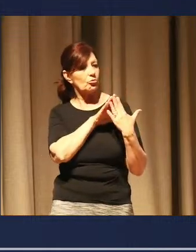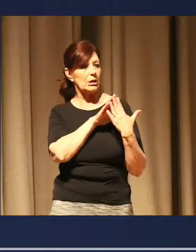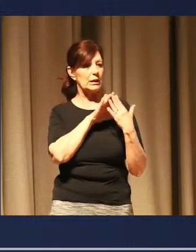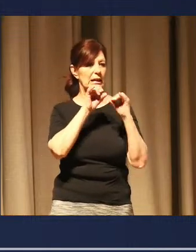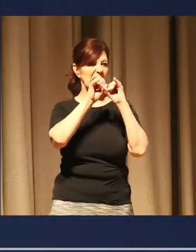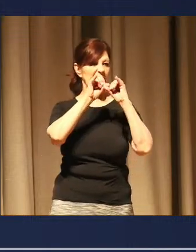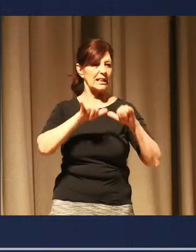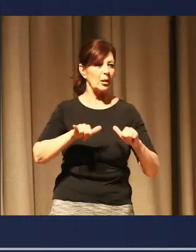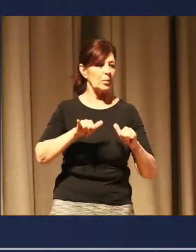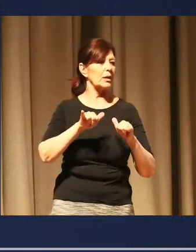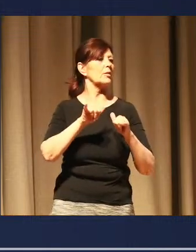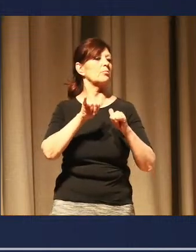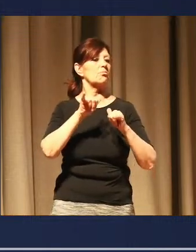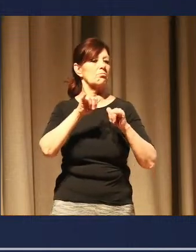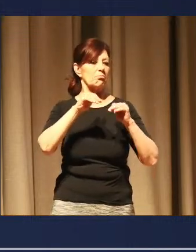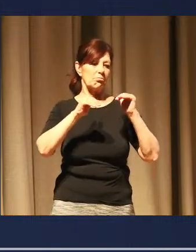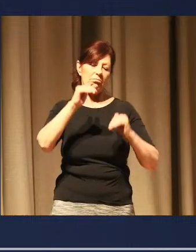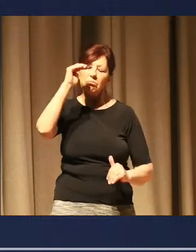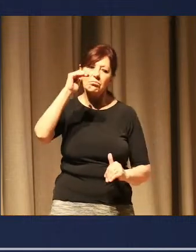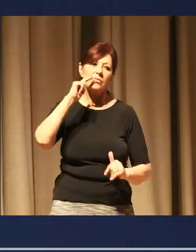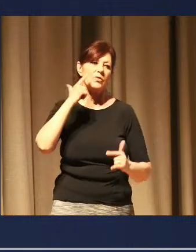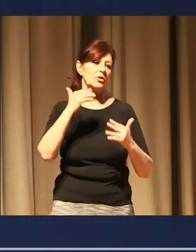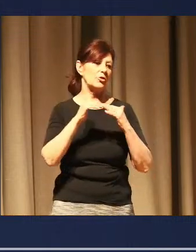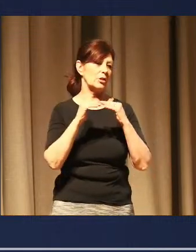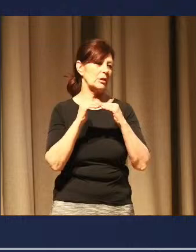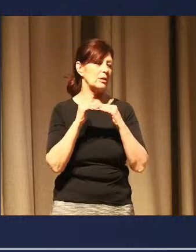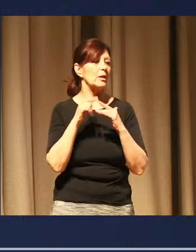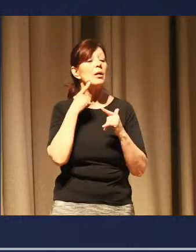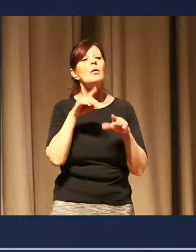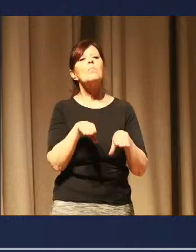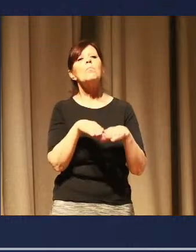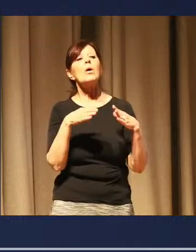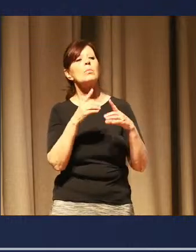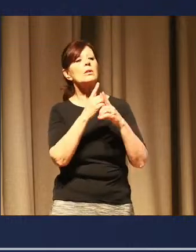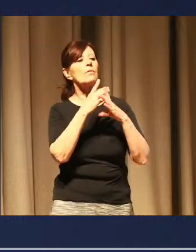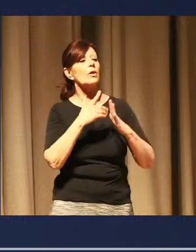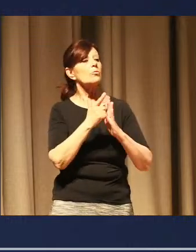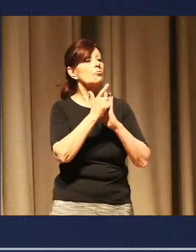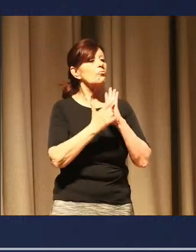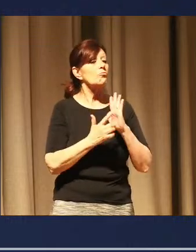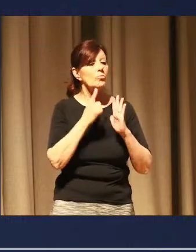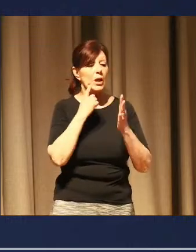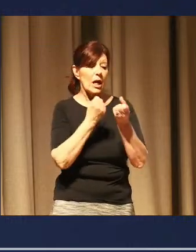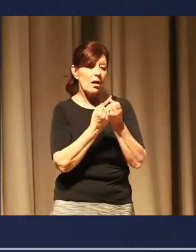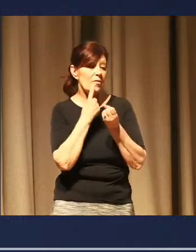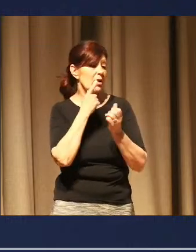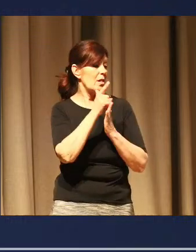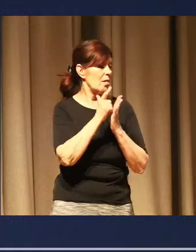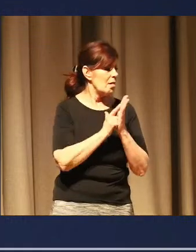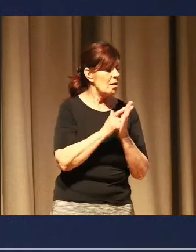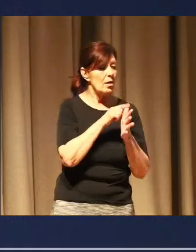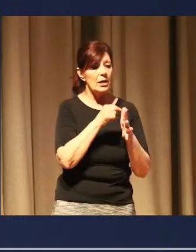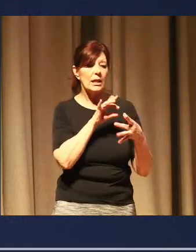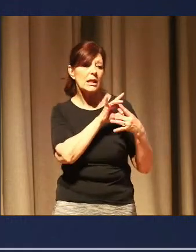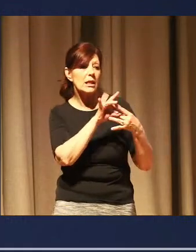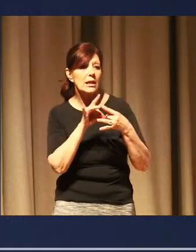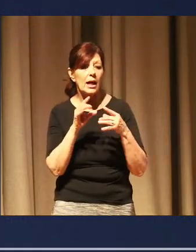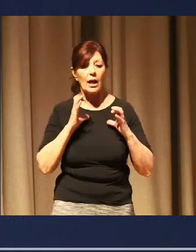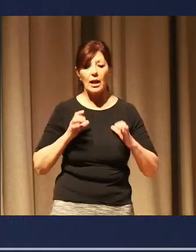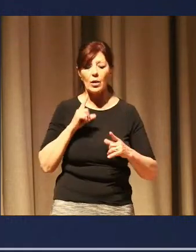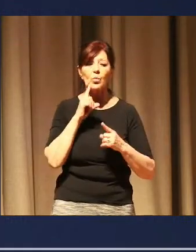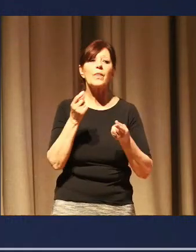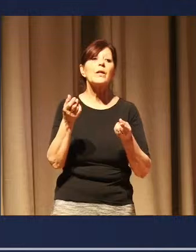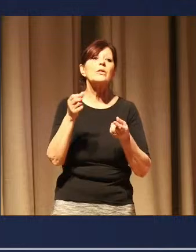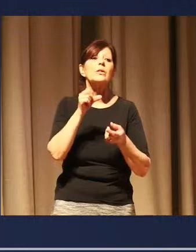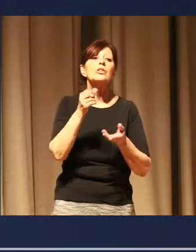systemic disparities in the administration of justice. Public defenders not only navigate legal proceedings, but also connect clients with vital